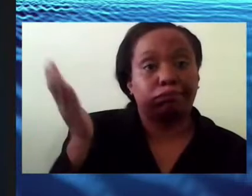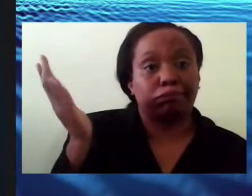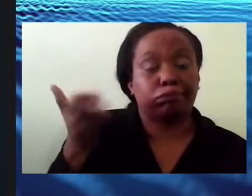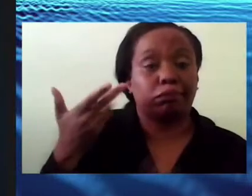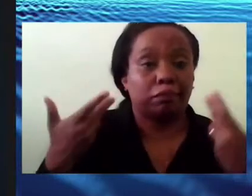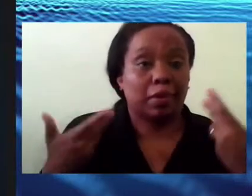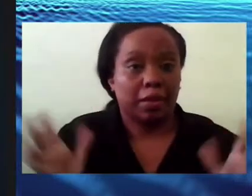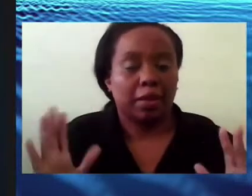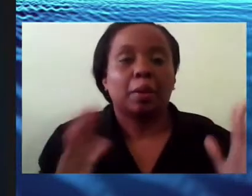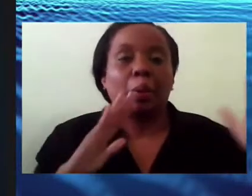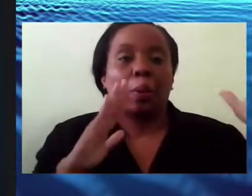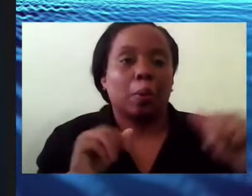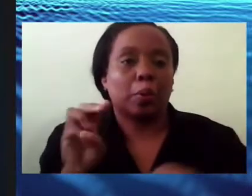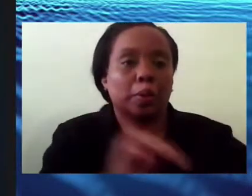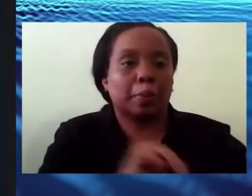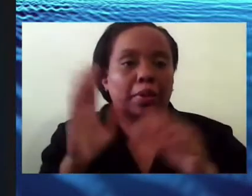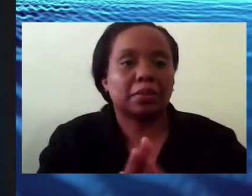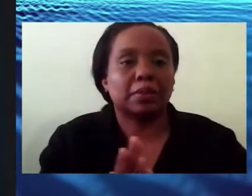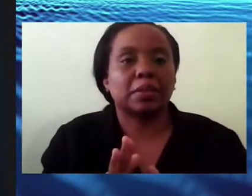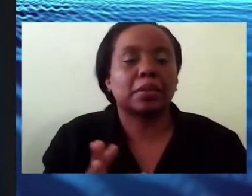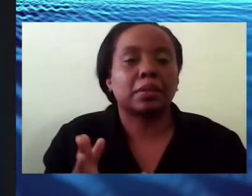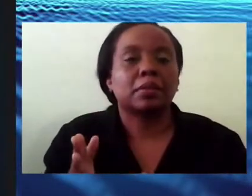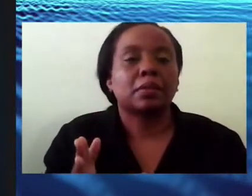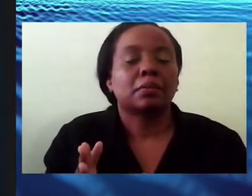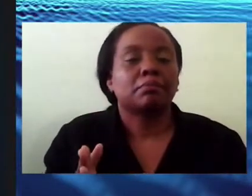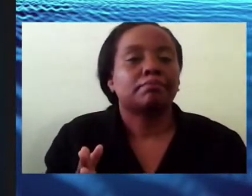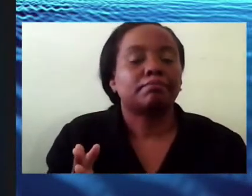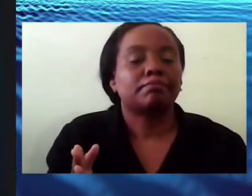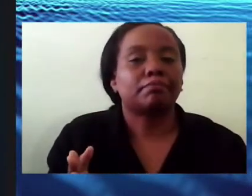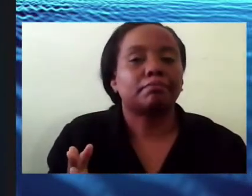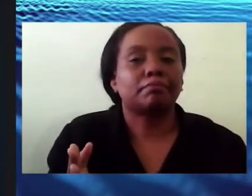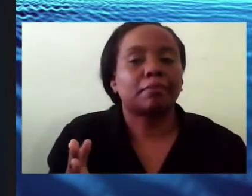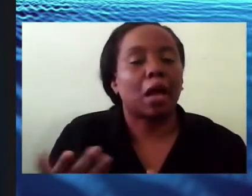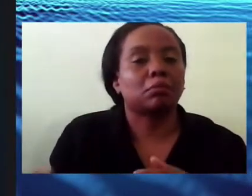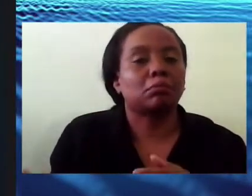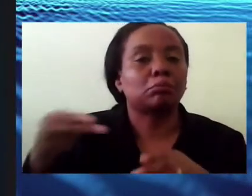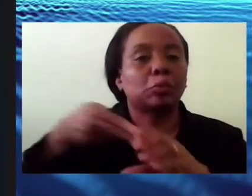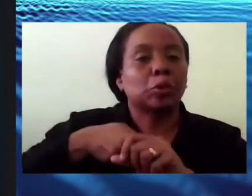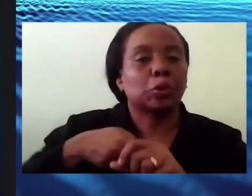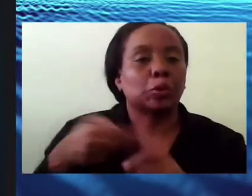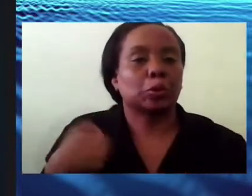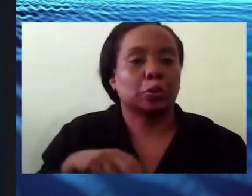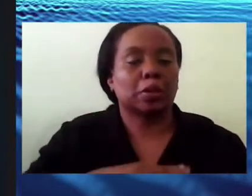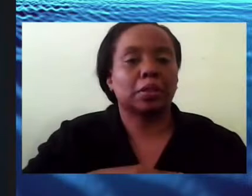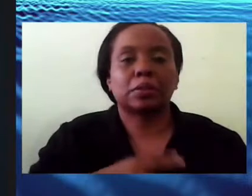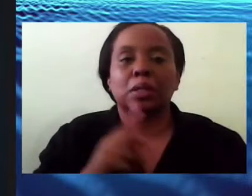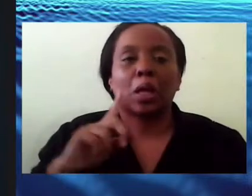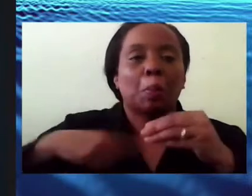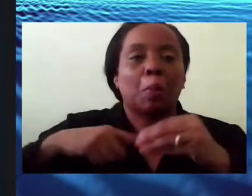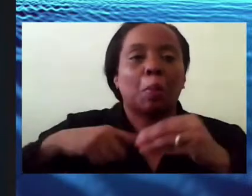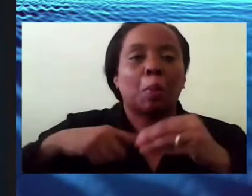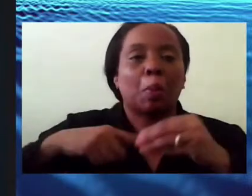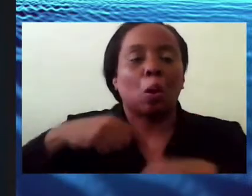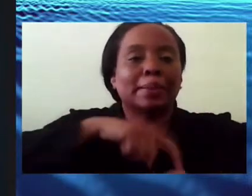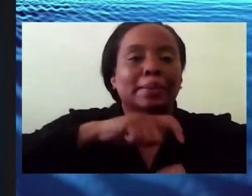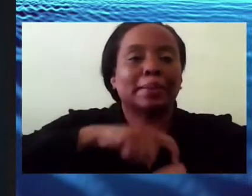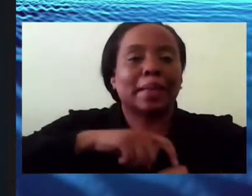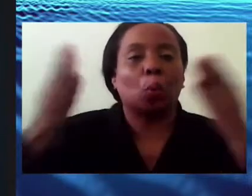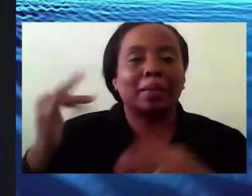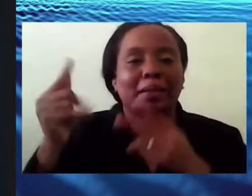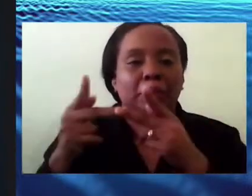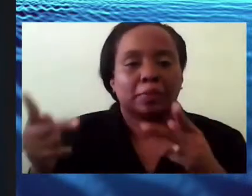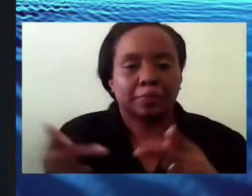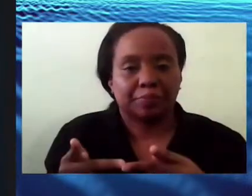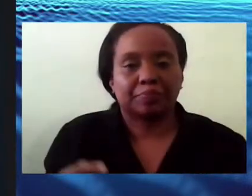Cummins will be able to update us with what all Bajans want to know as in the timing of the opening of the airport. I just want to address